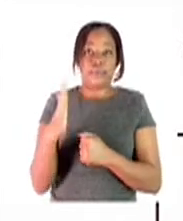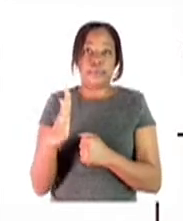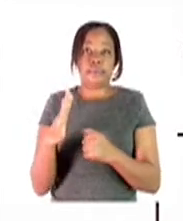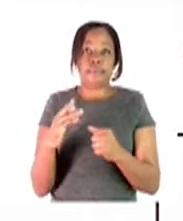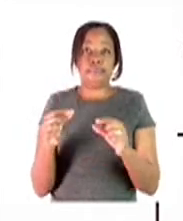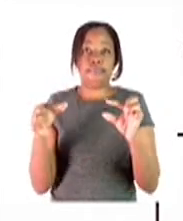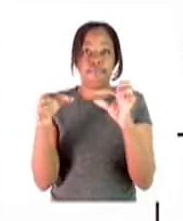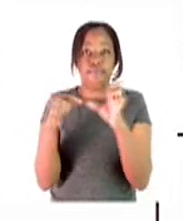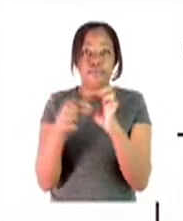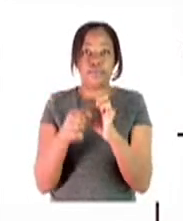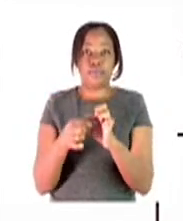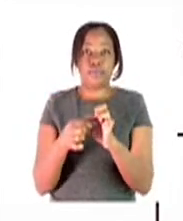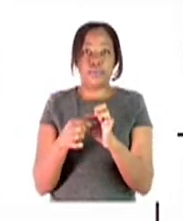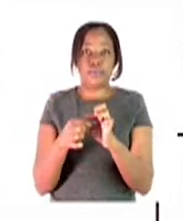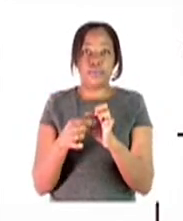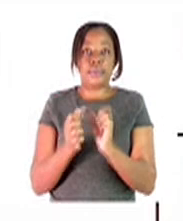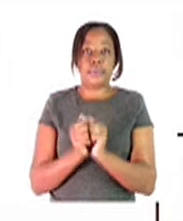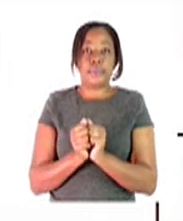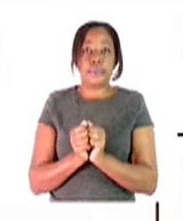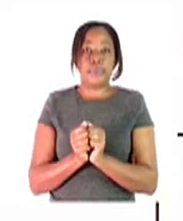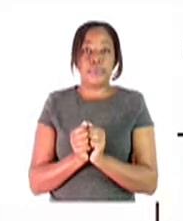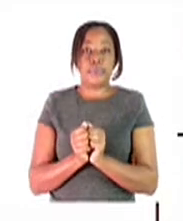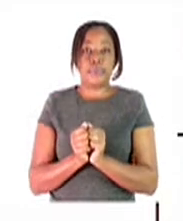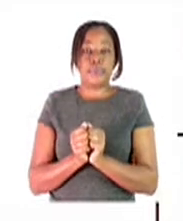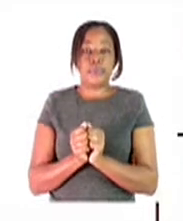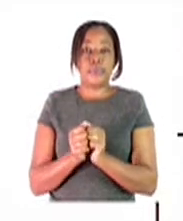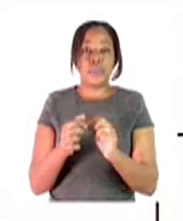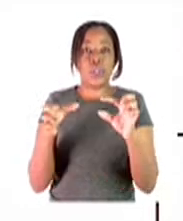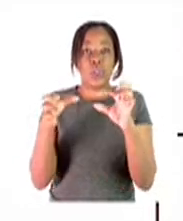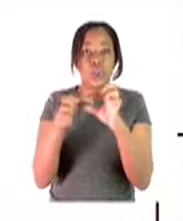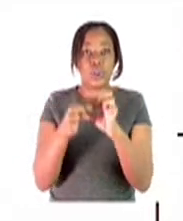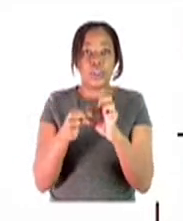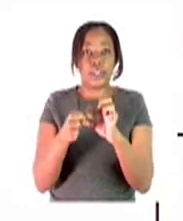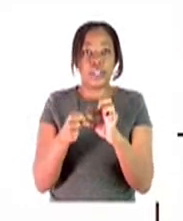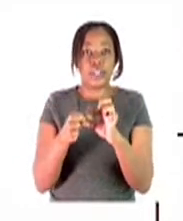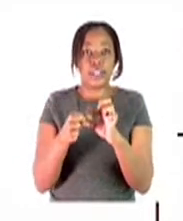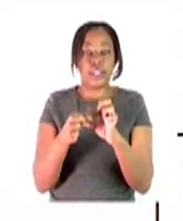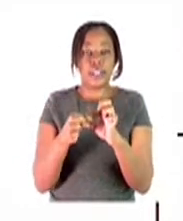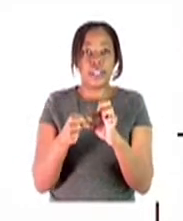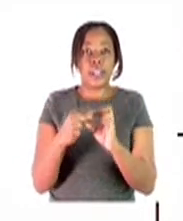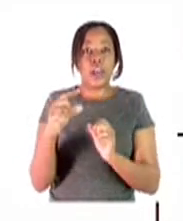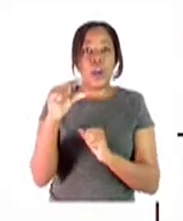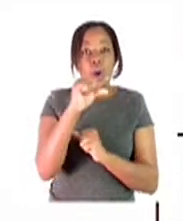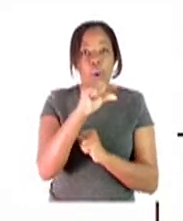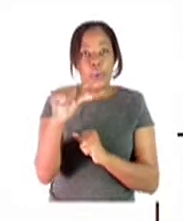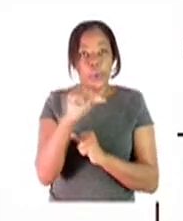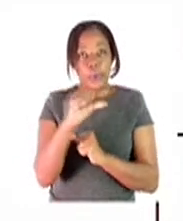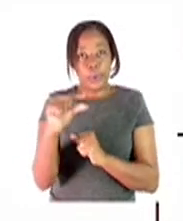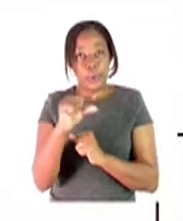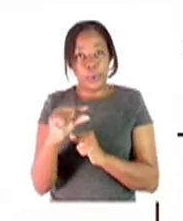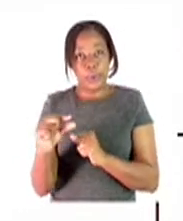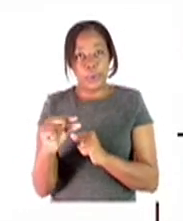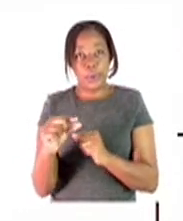are conjunctions? Conjunctions are words that join sentences together.